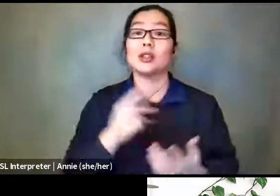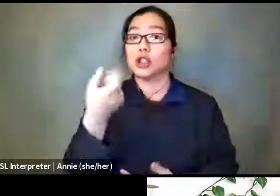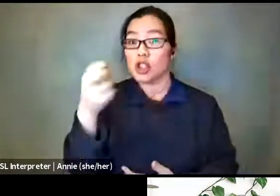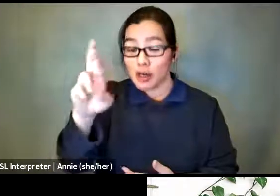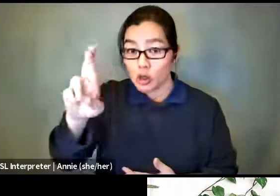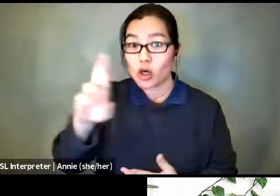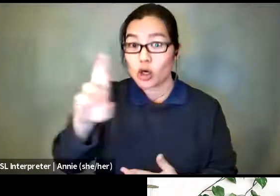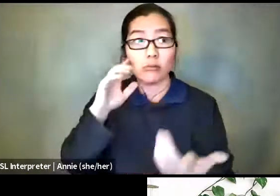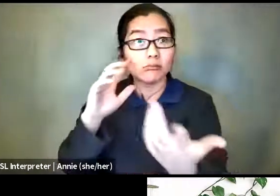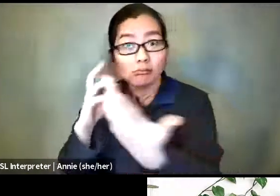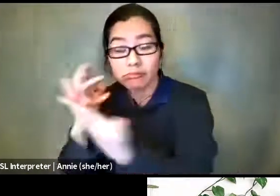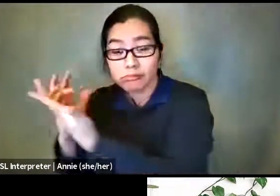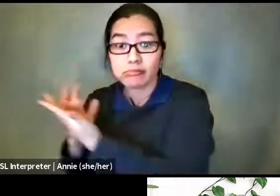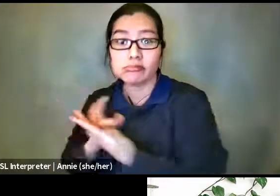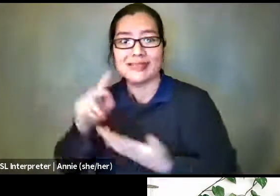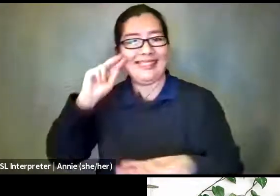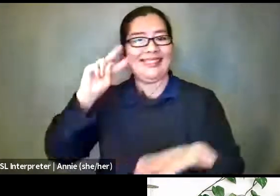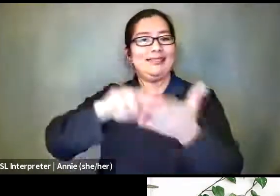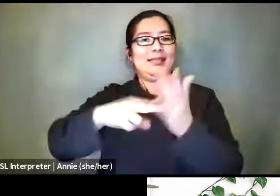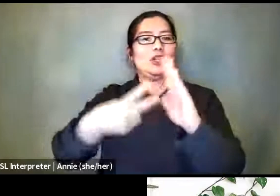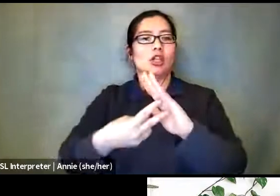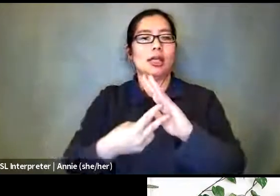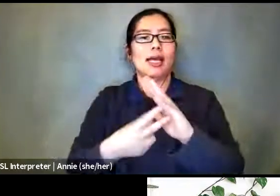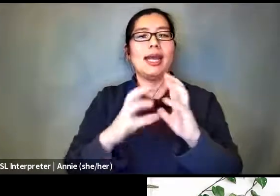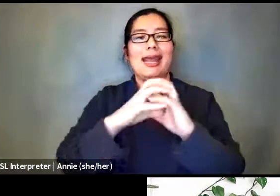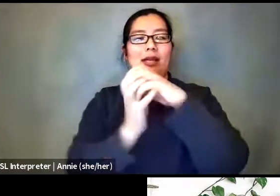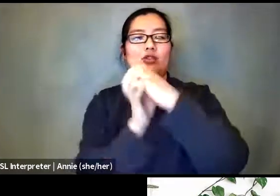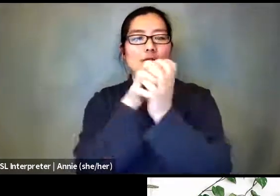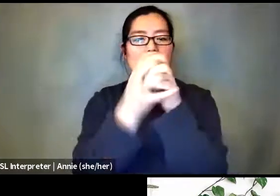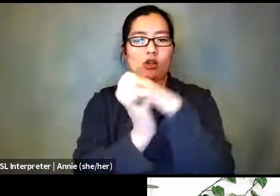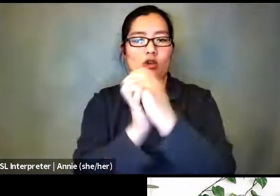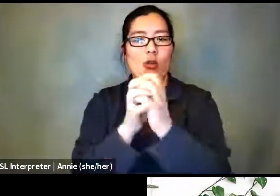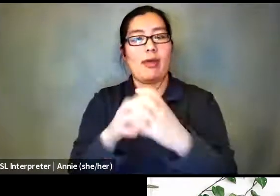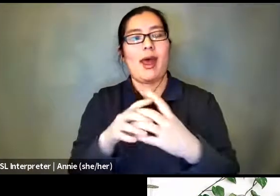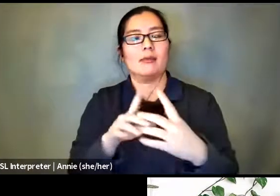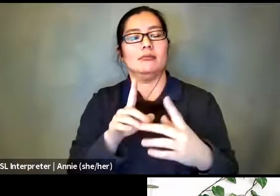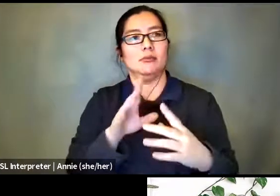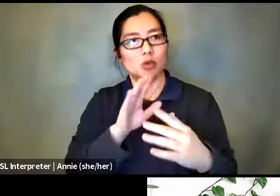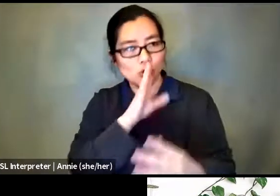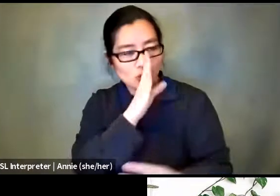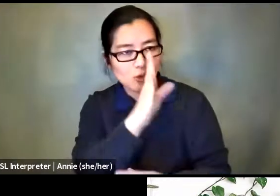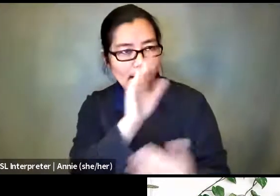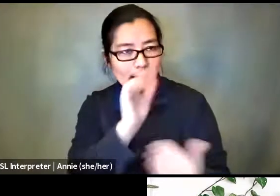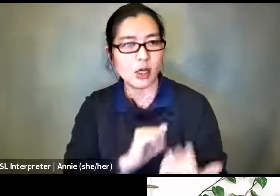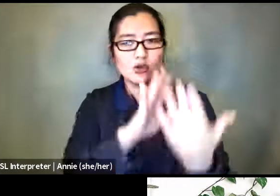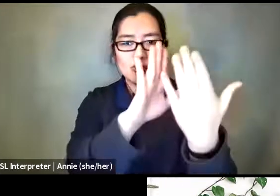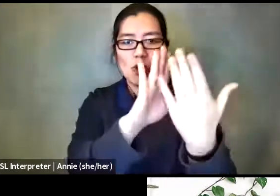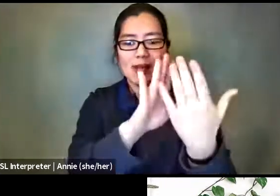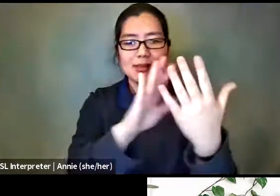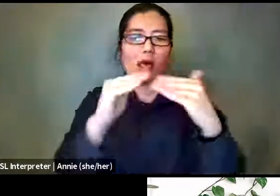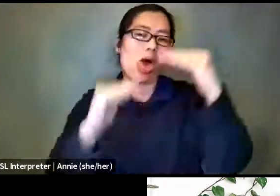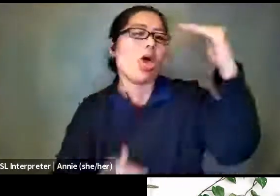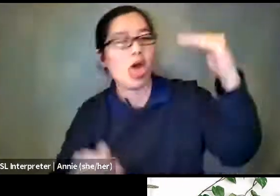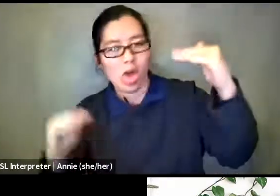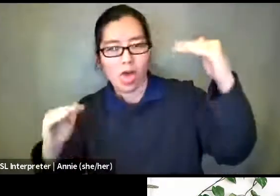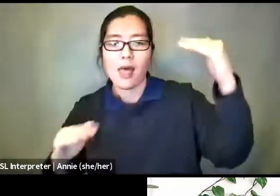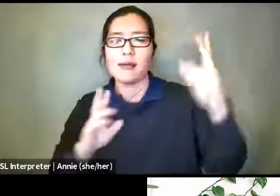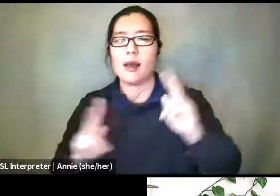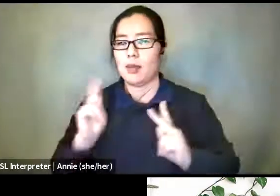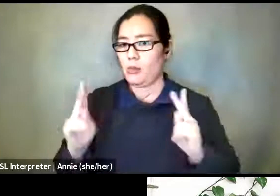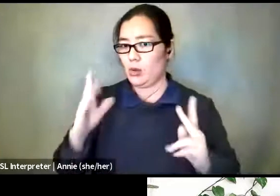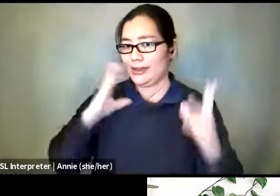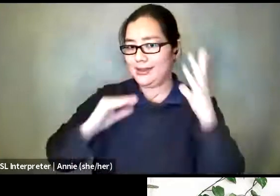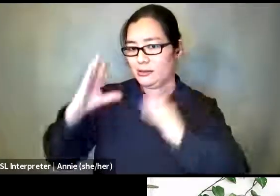programs that truly address the inequities that people have experienced and continue to experience. So we